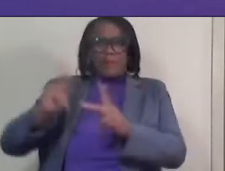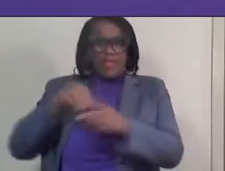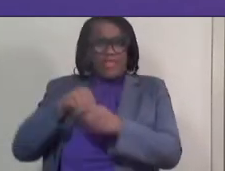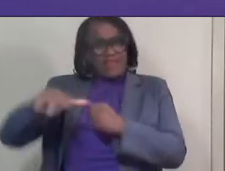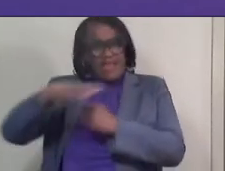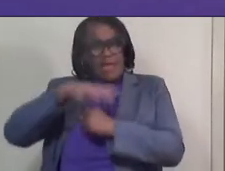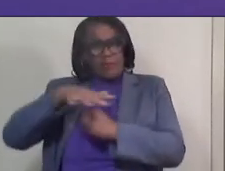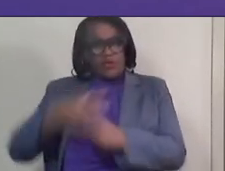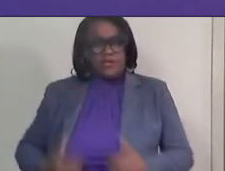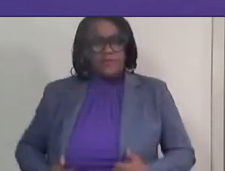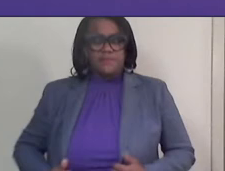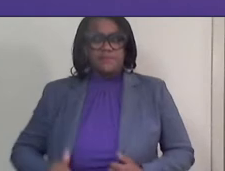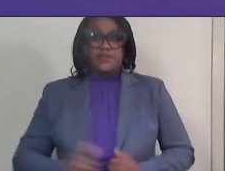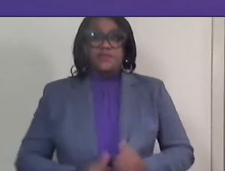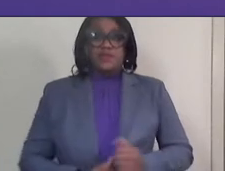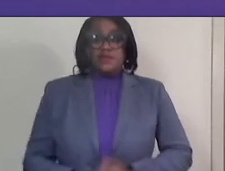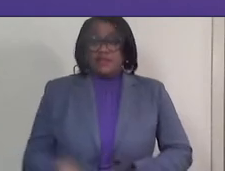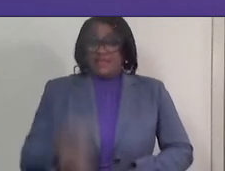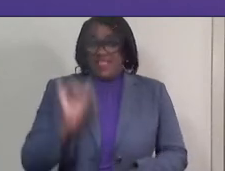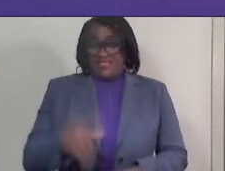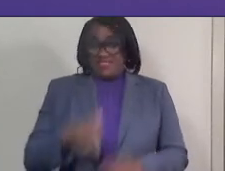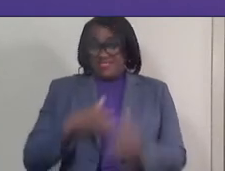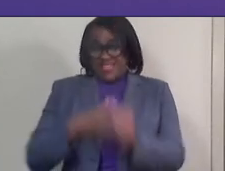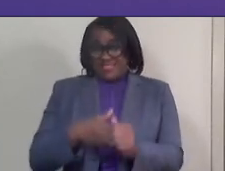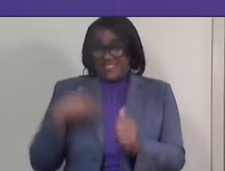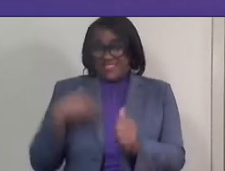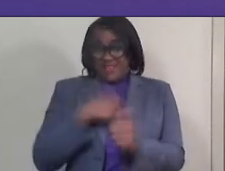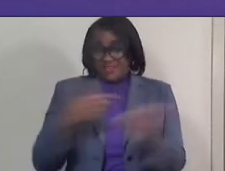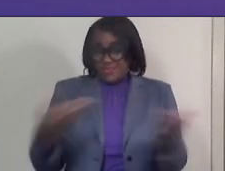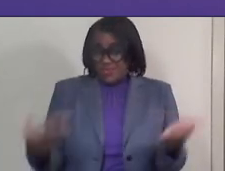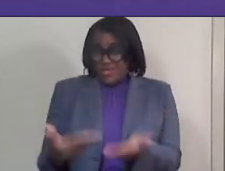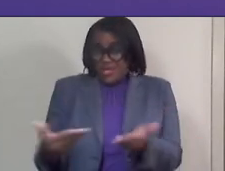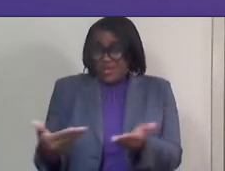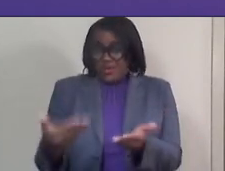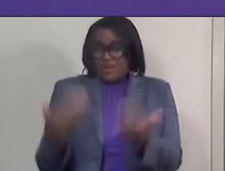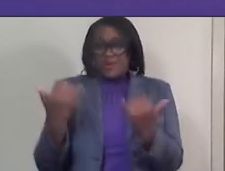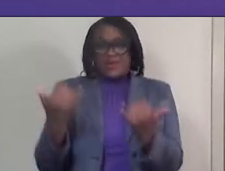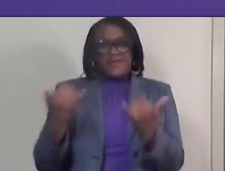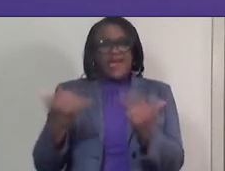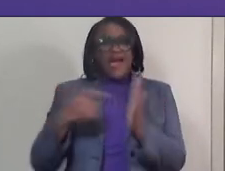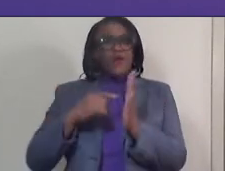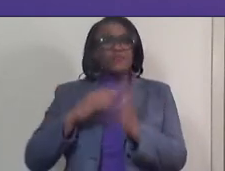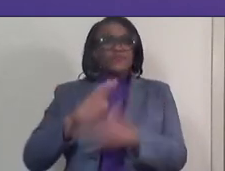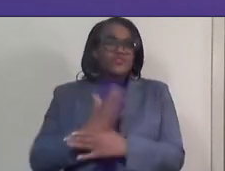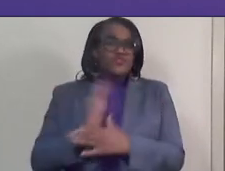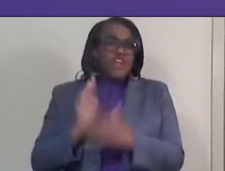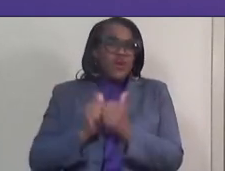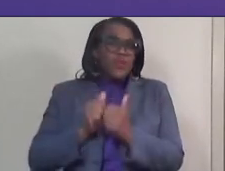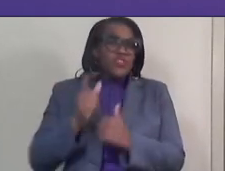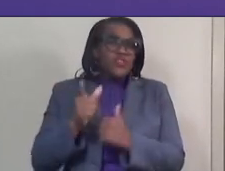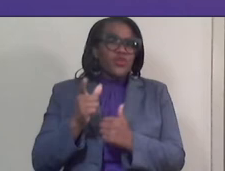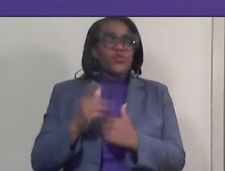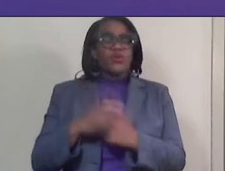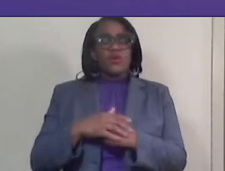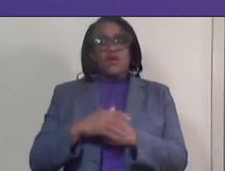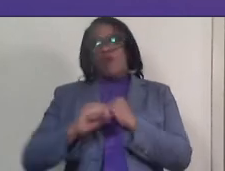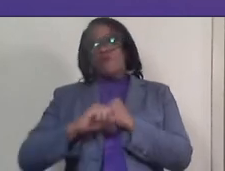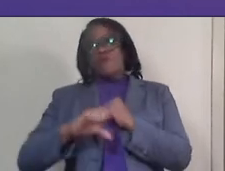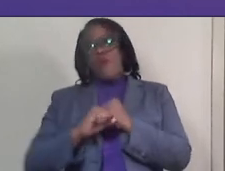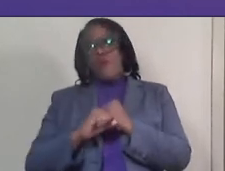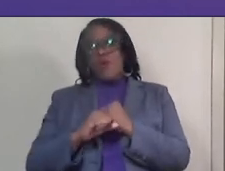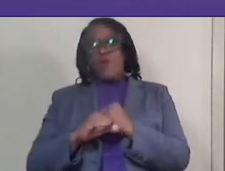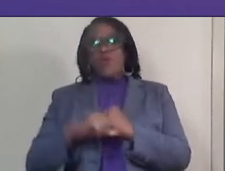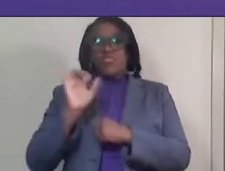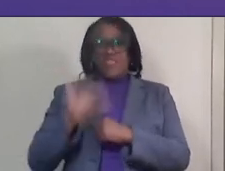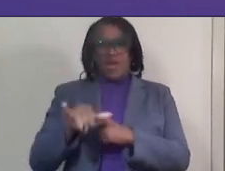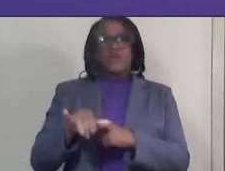That leads us to where we are. And I'd like to now share with you just a promo that was done on Precious